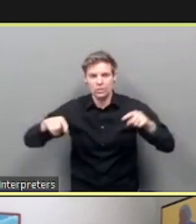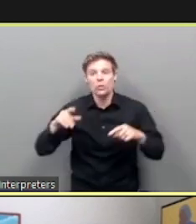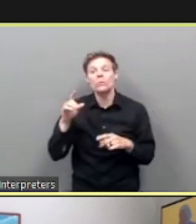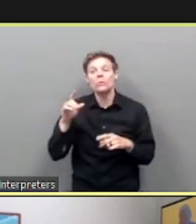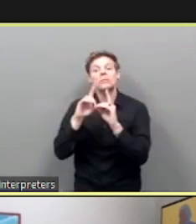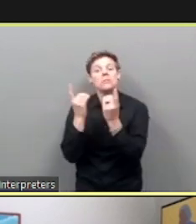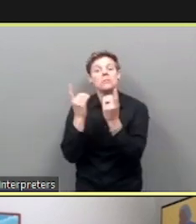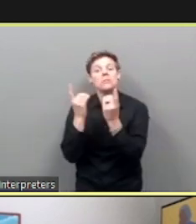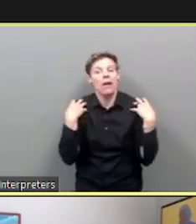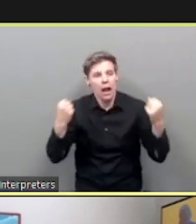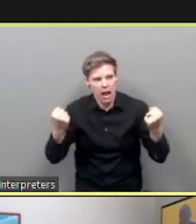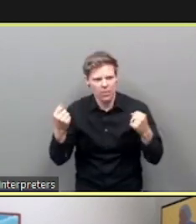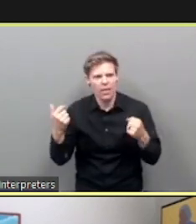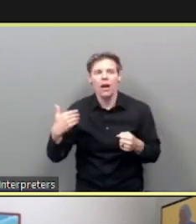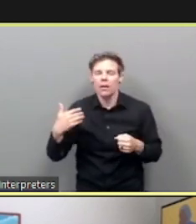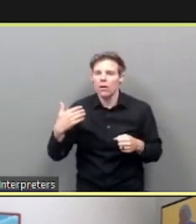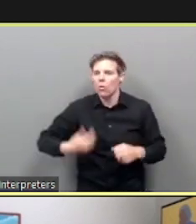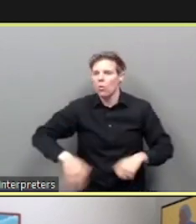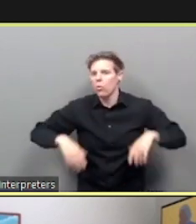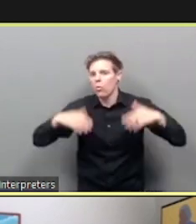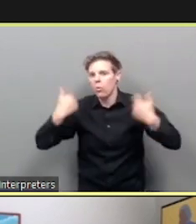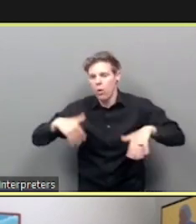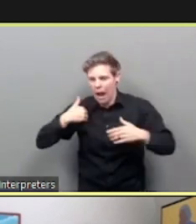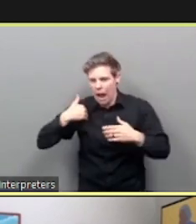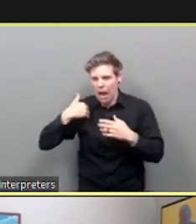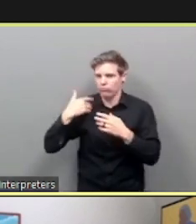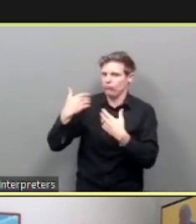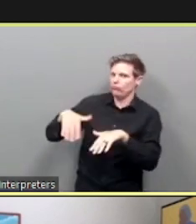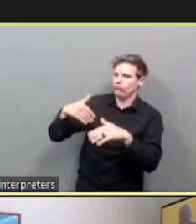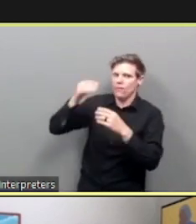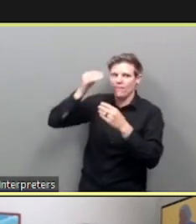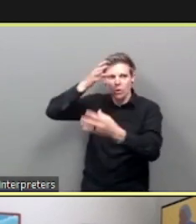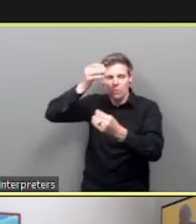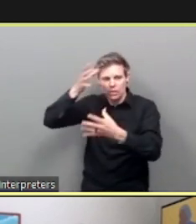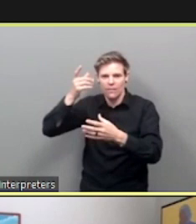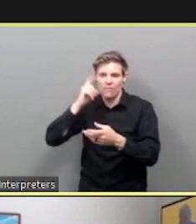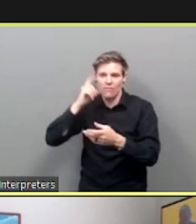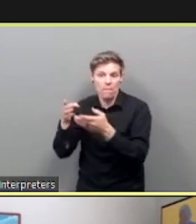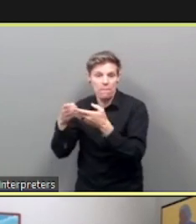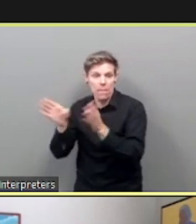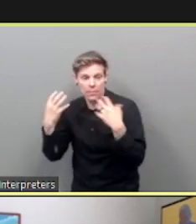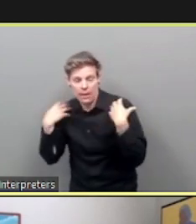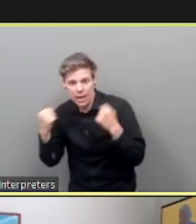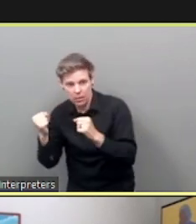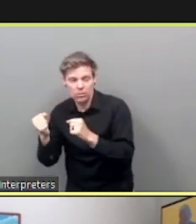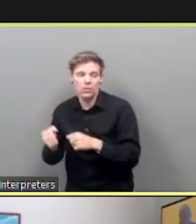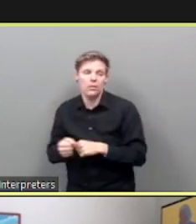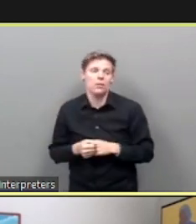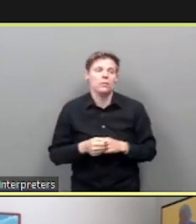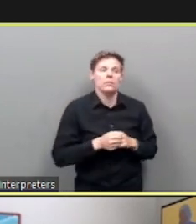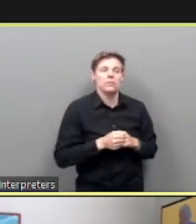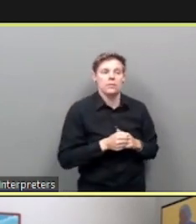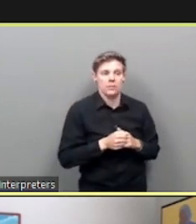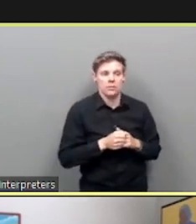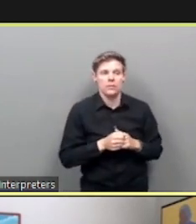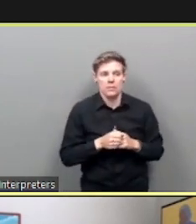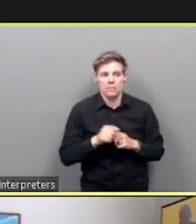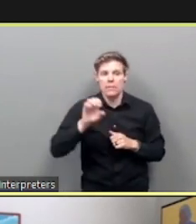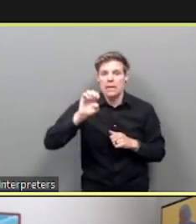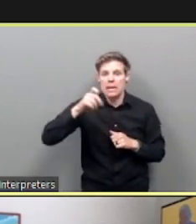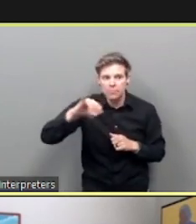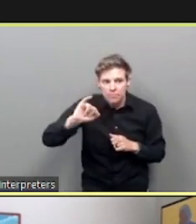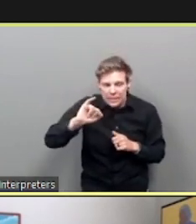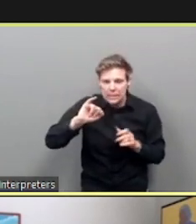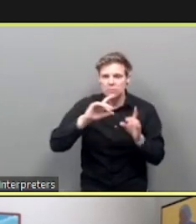amazing data, people both in the public health department and also in the epidemiology response department,